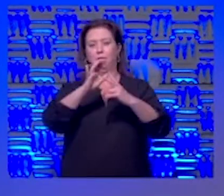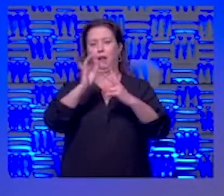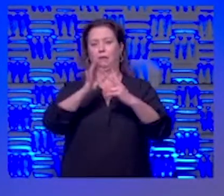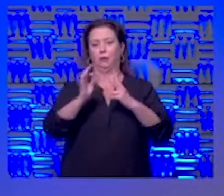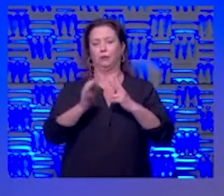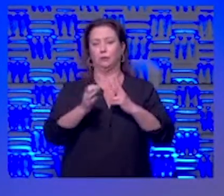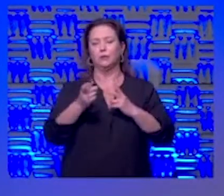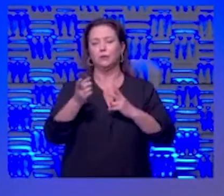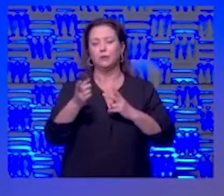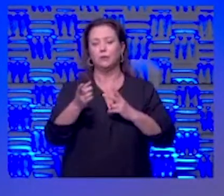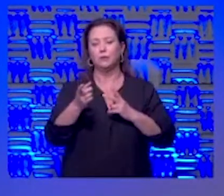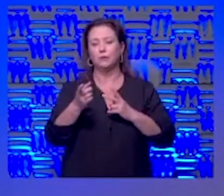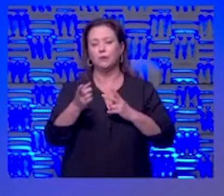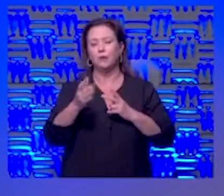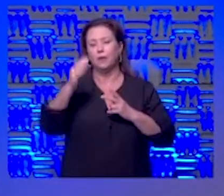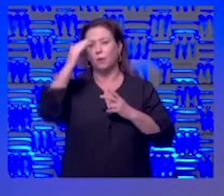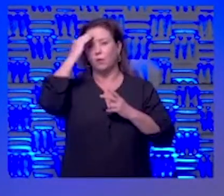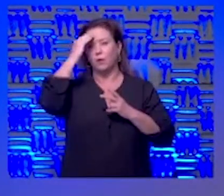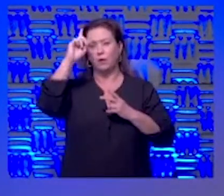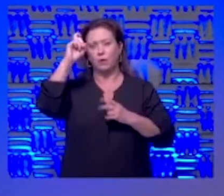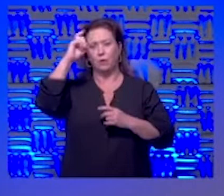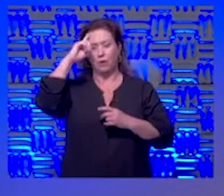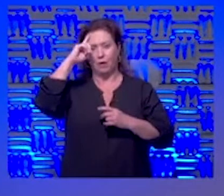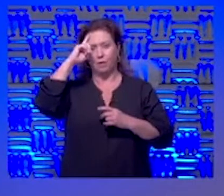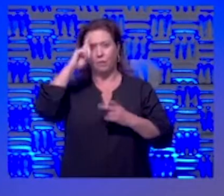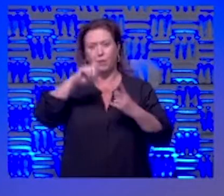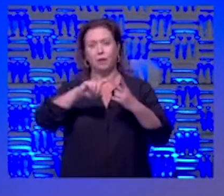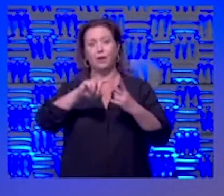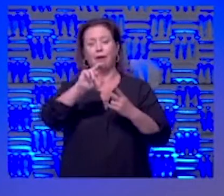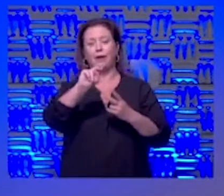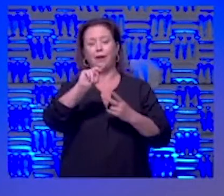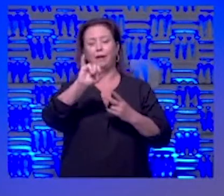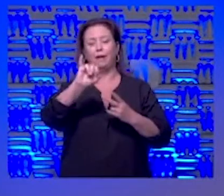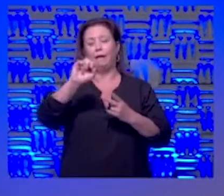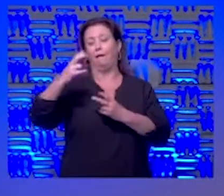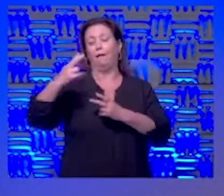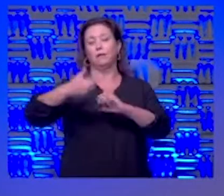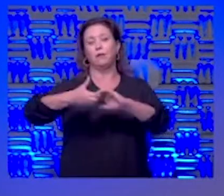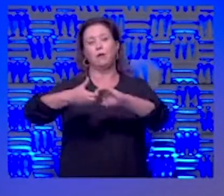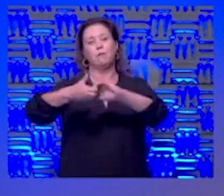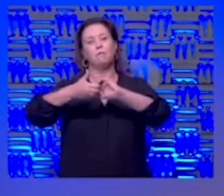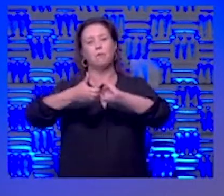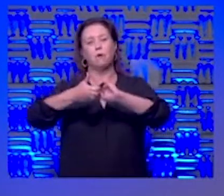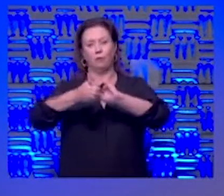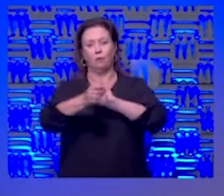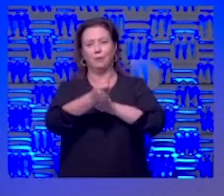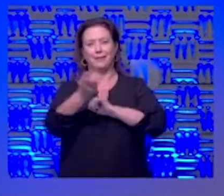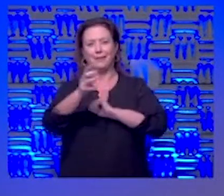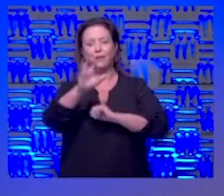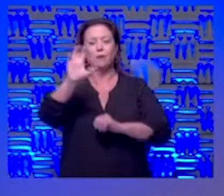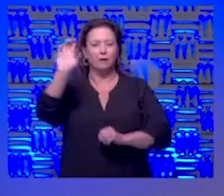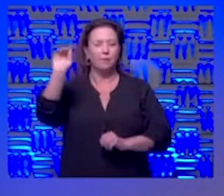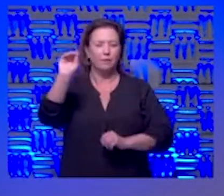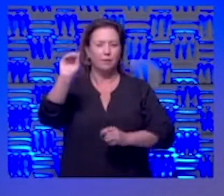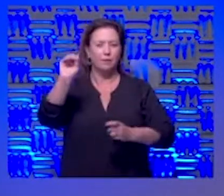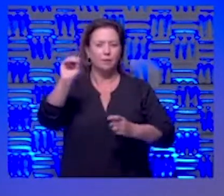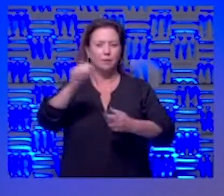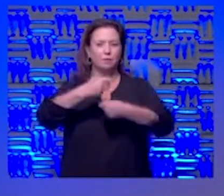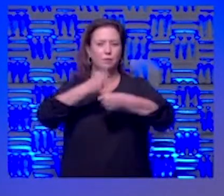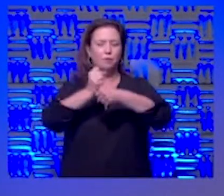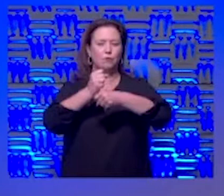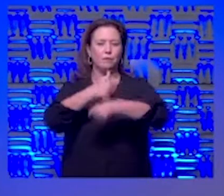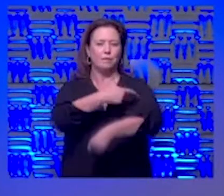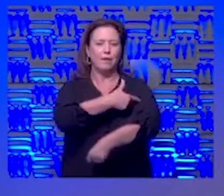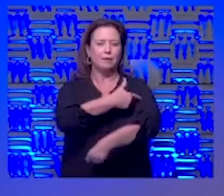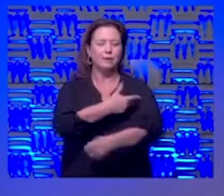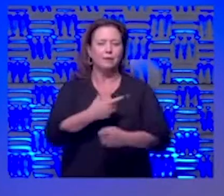there. We know that the government and the NIH have partnered with several different companies to produce vaccines